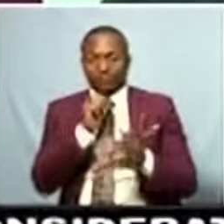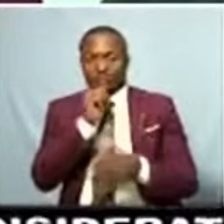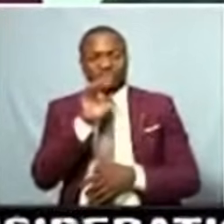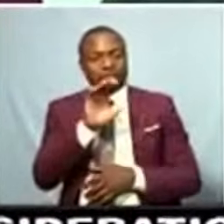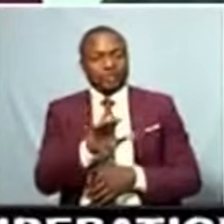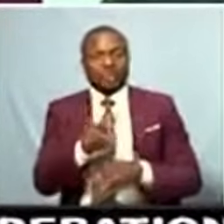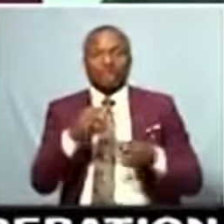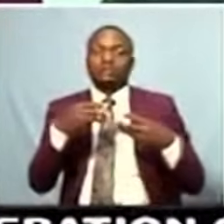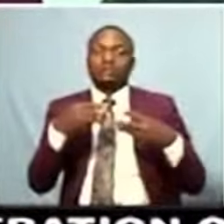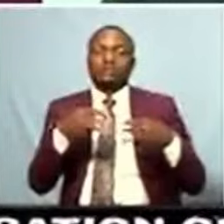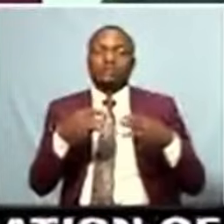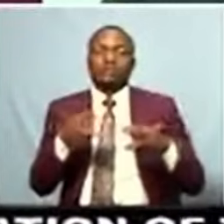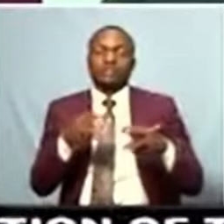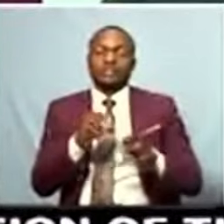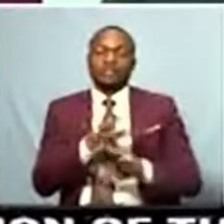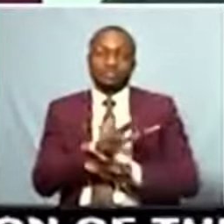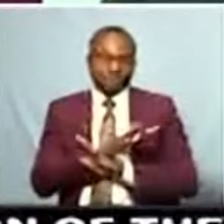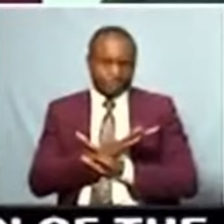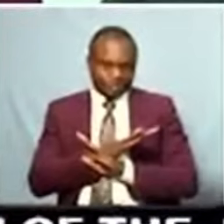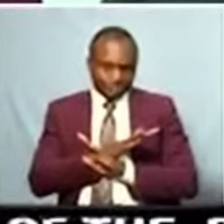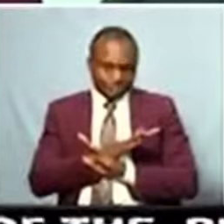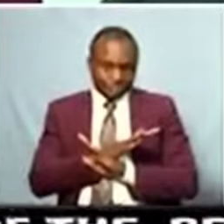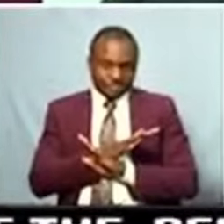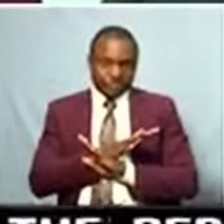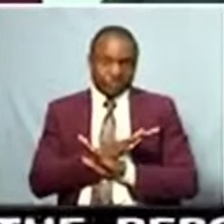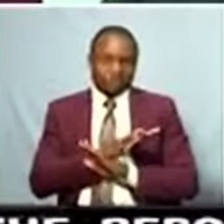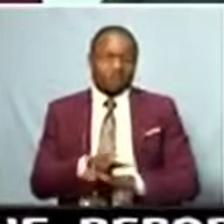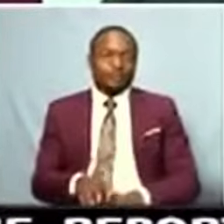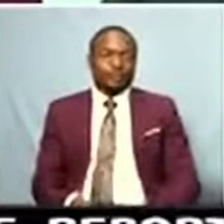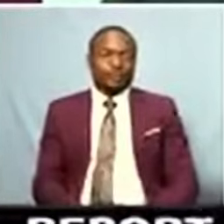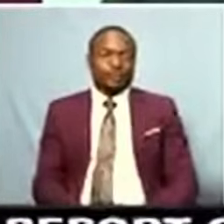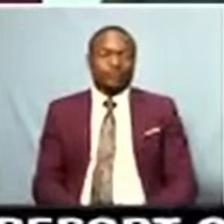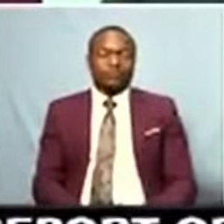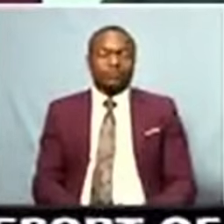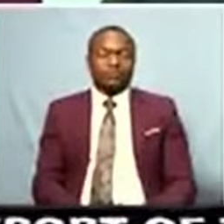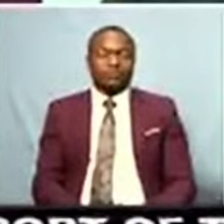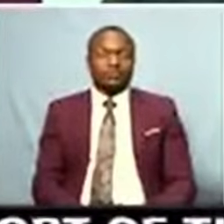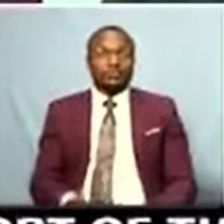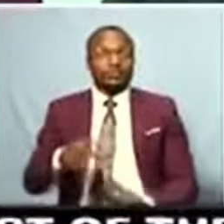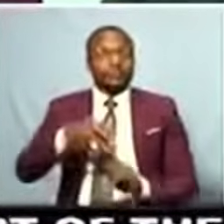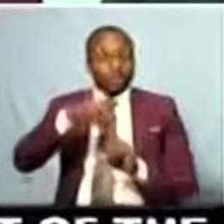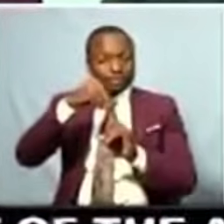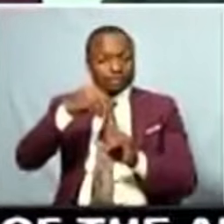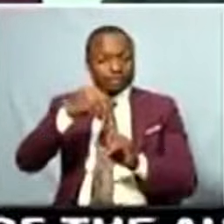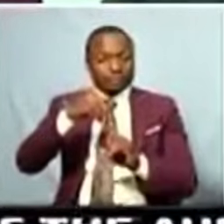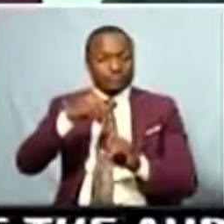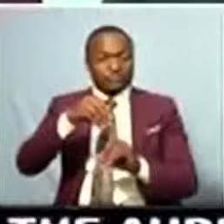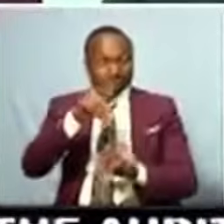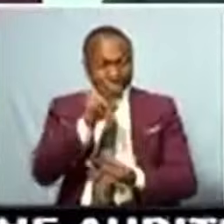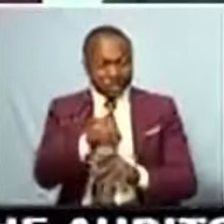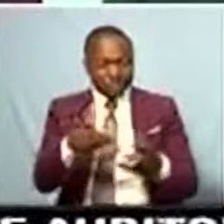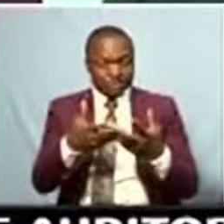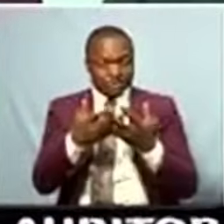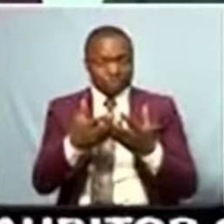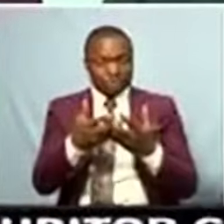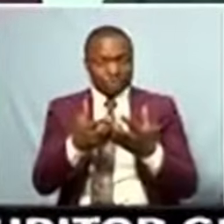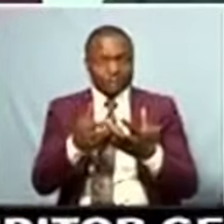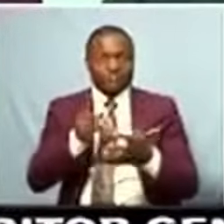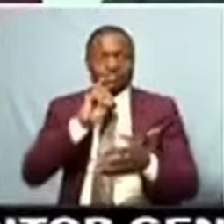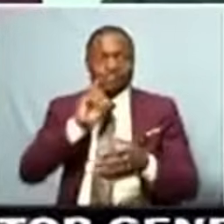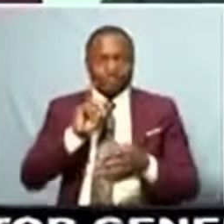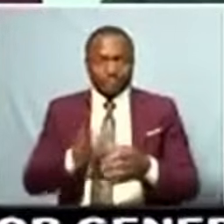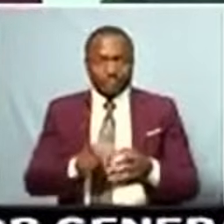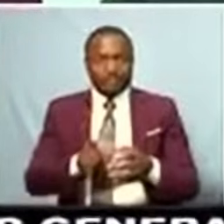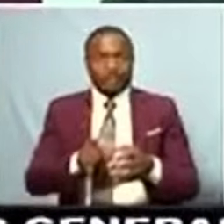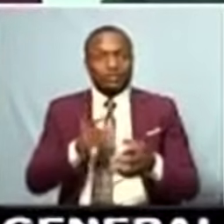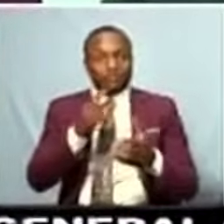market, and it was unique because it had to be sourced from where the machines could come